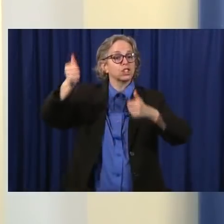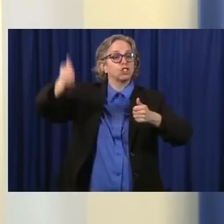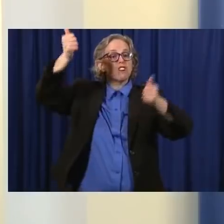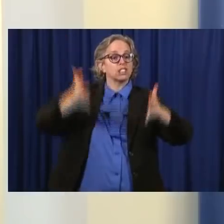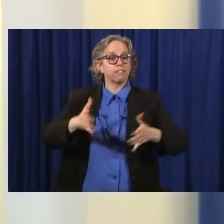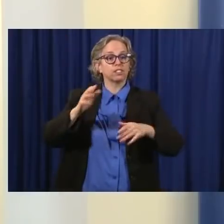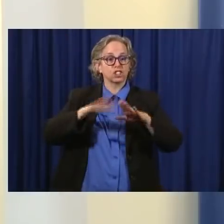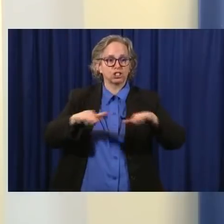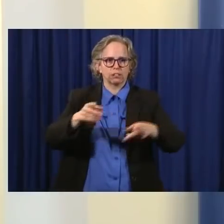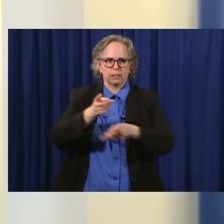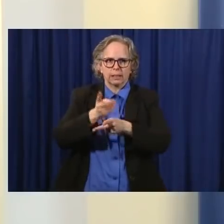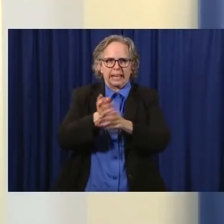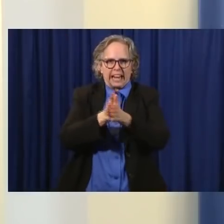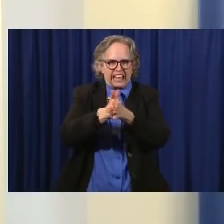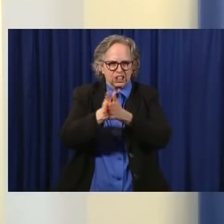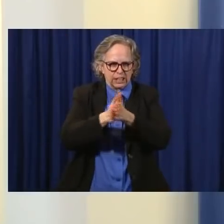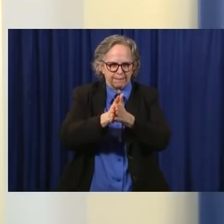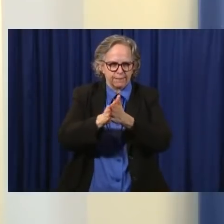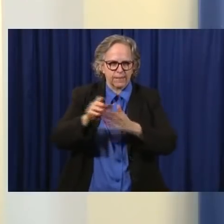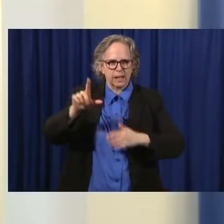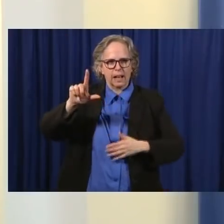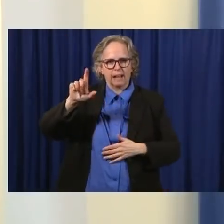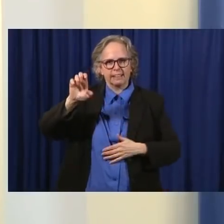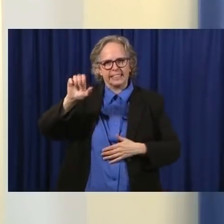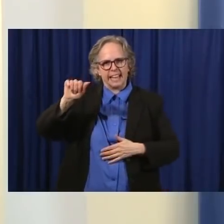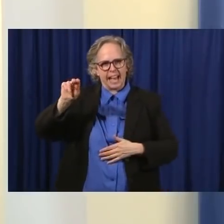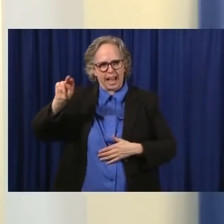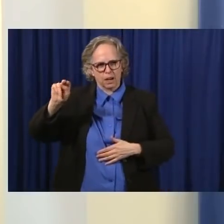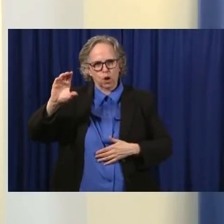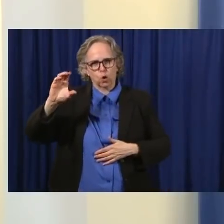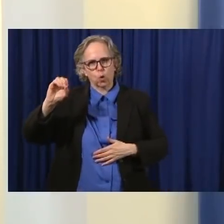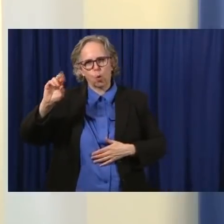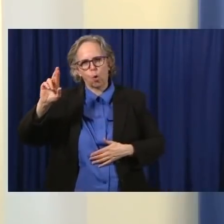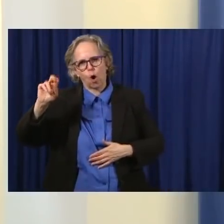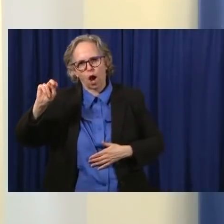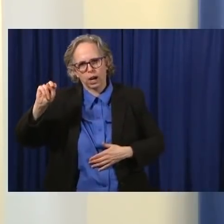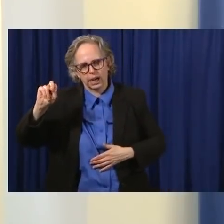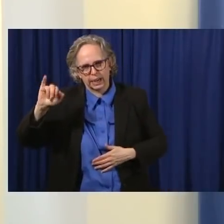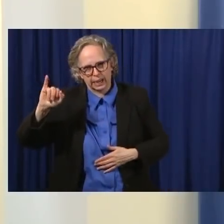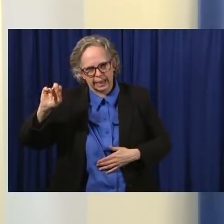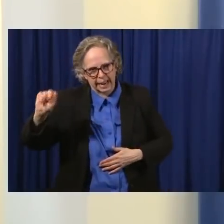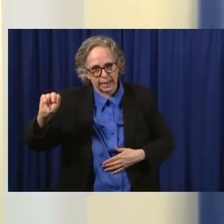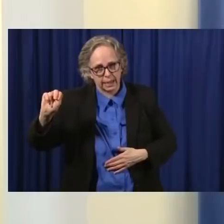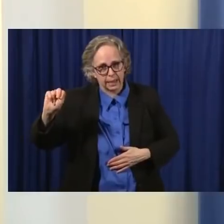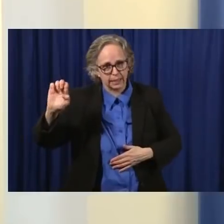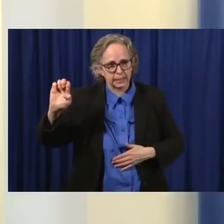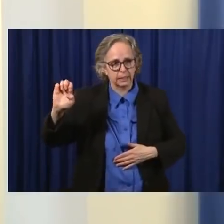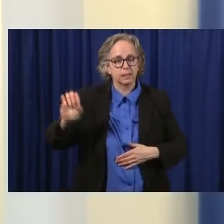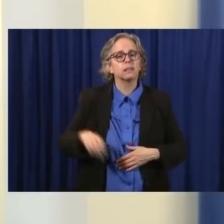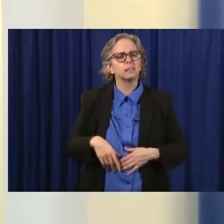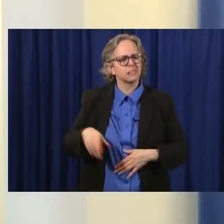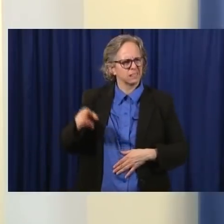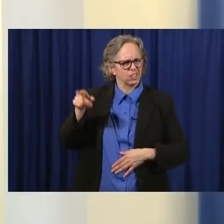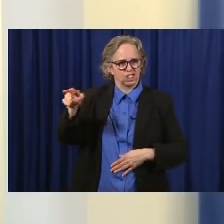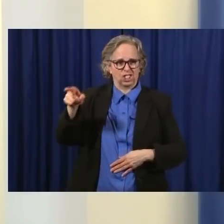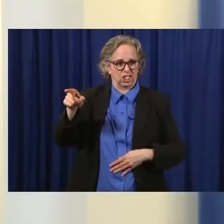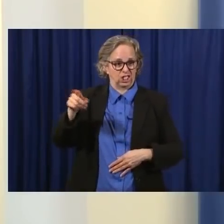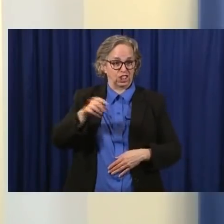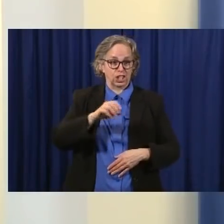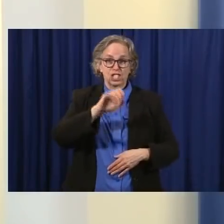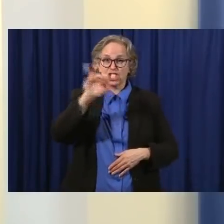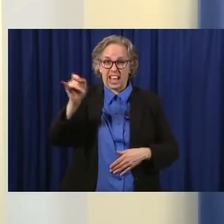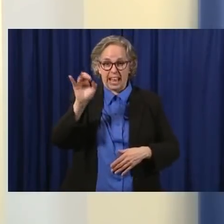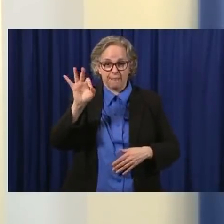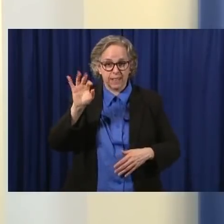Cornian, and also with her, Kara Wendt, who's the Deputy Director at JFS, our Family and Children's